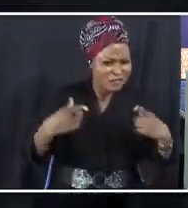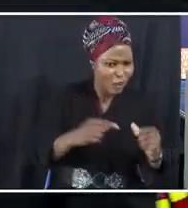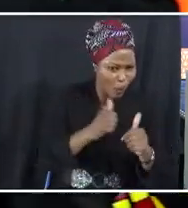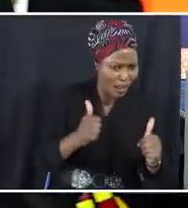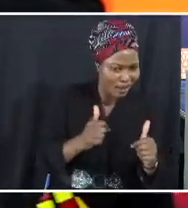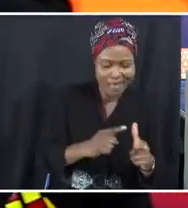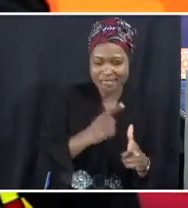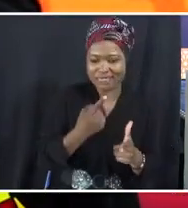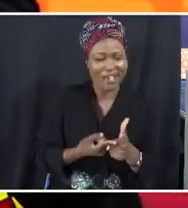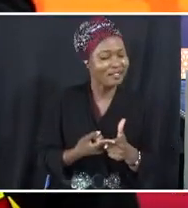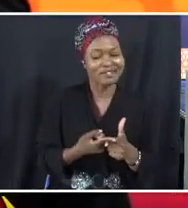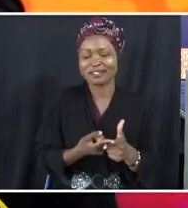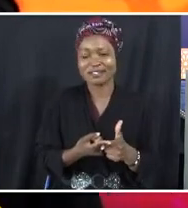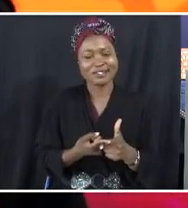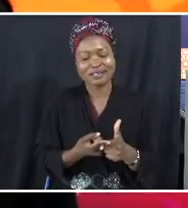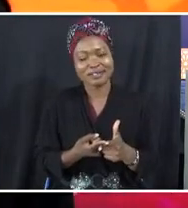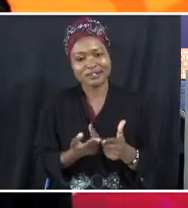then